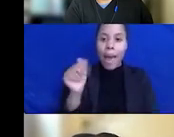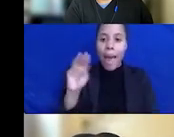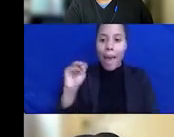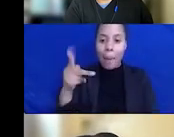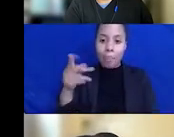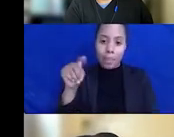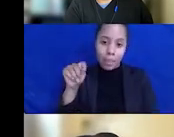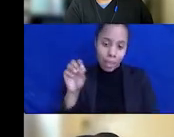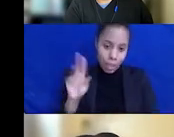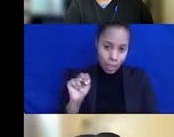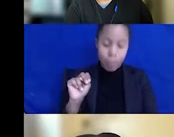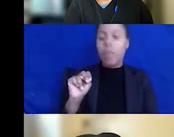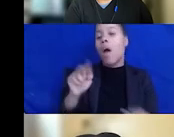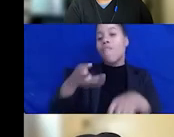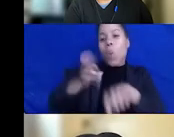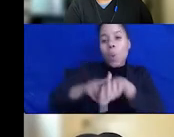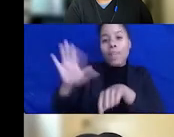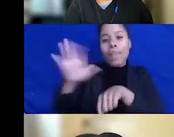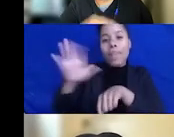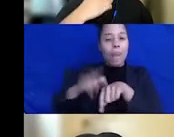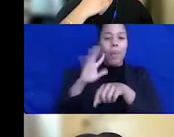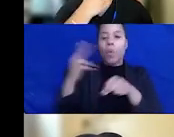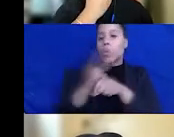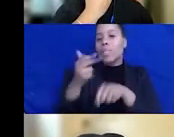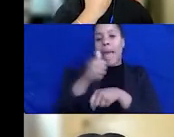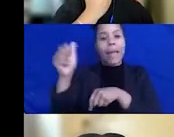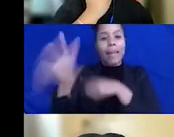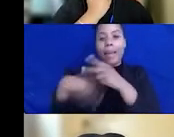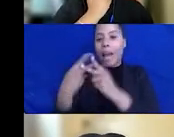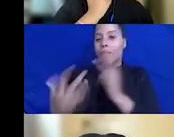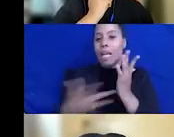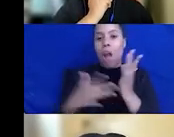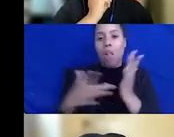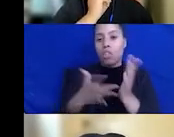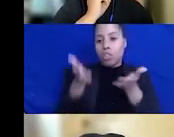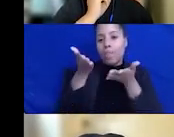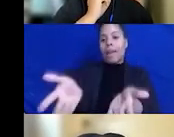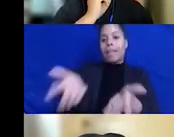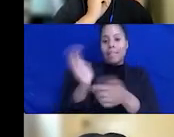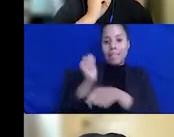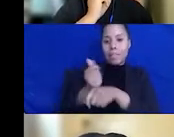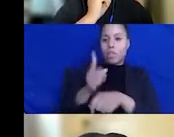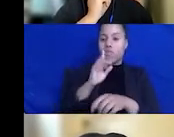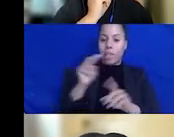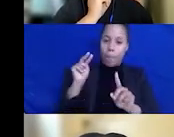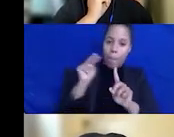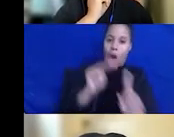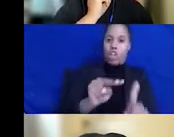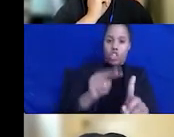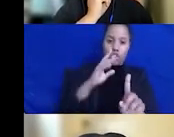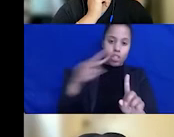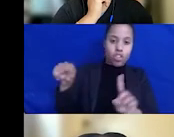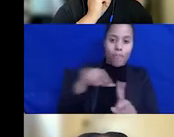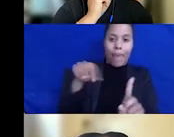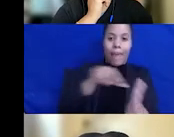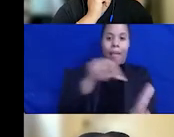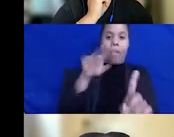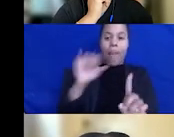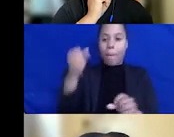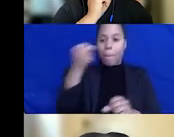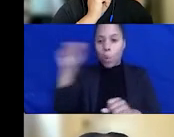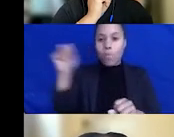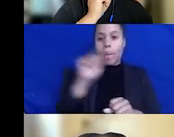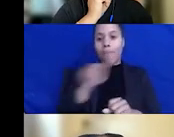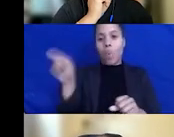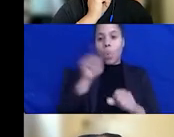time, they would use any sort of technology that existed to monitor and surveil the movement of, you know, leaders at the